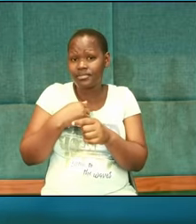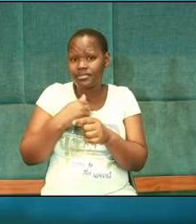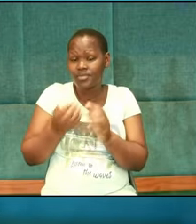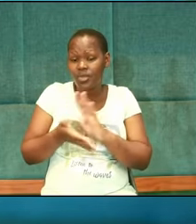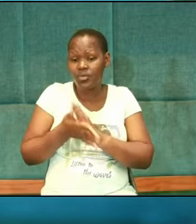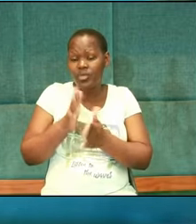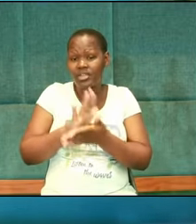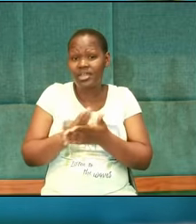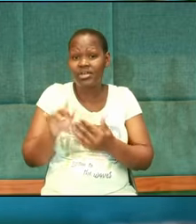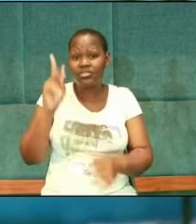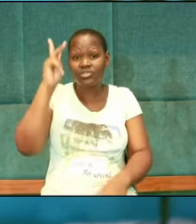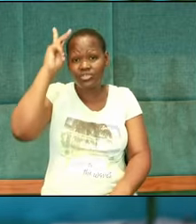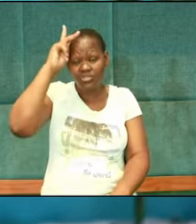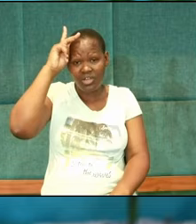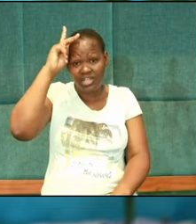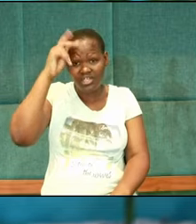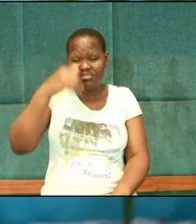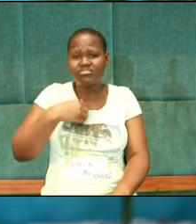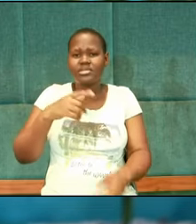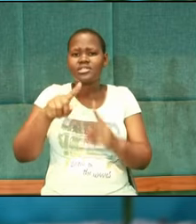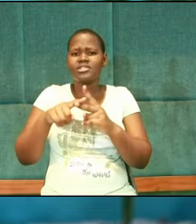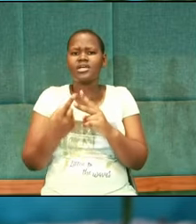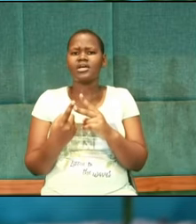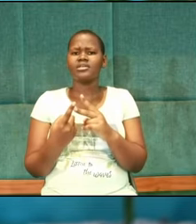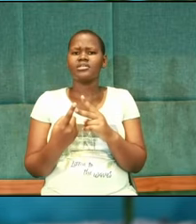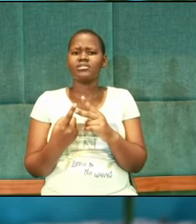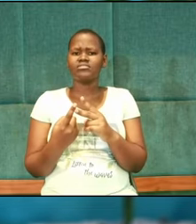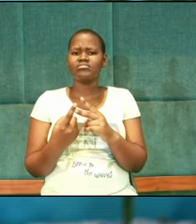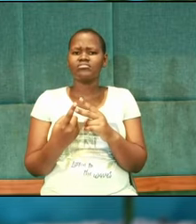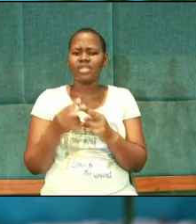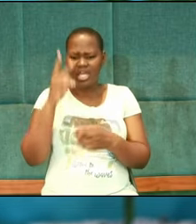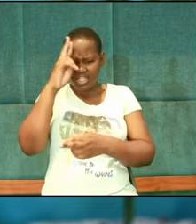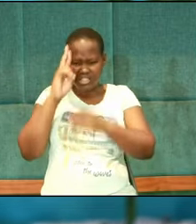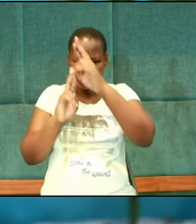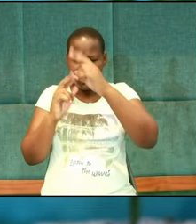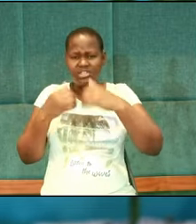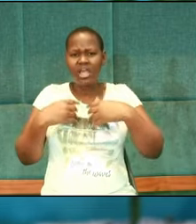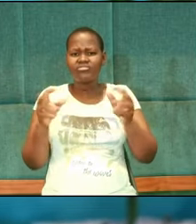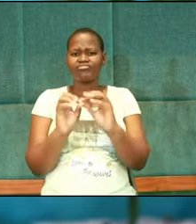without knowledge, I will start. What kind of disrespect is that?